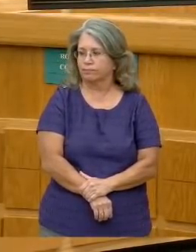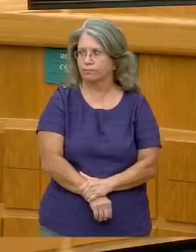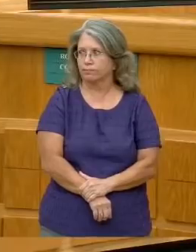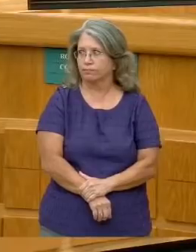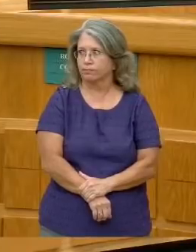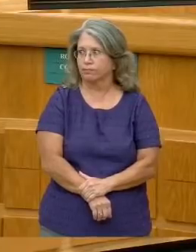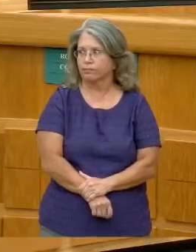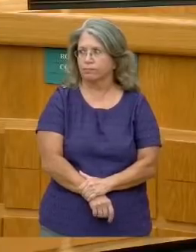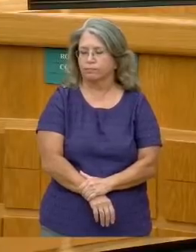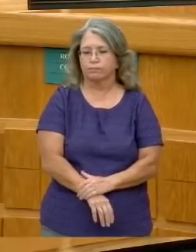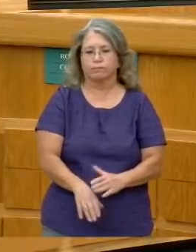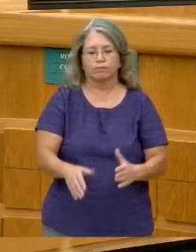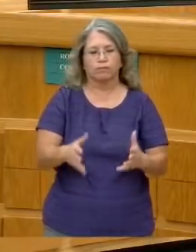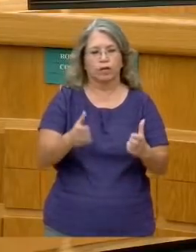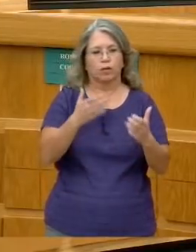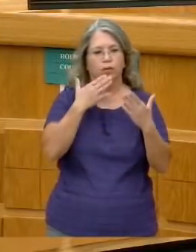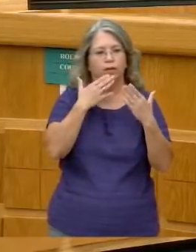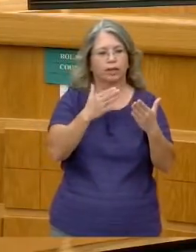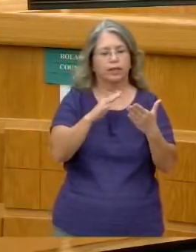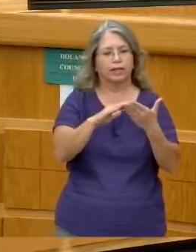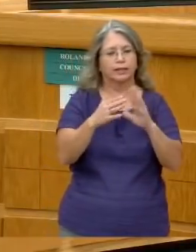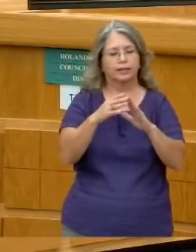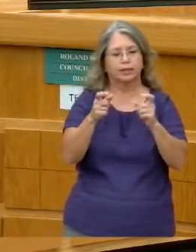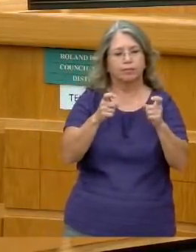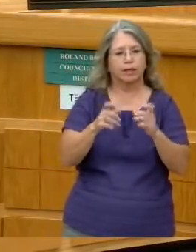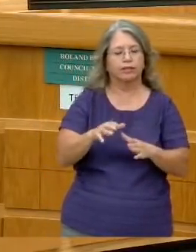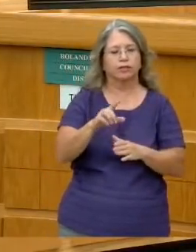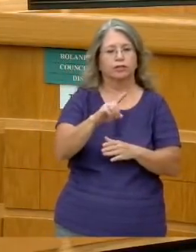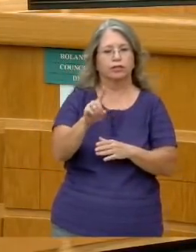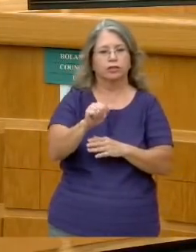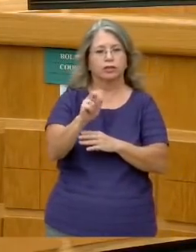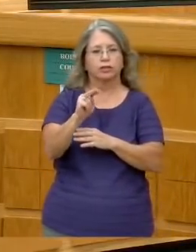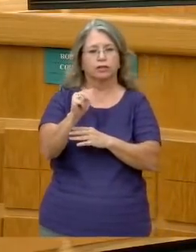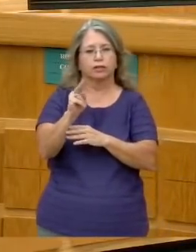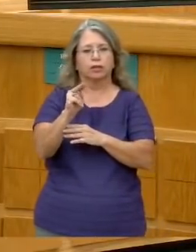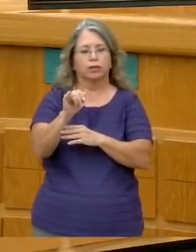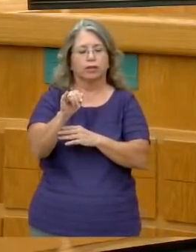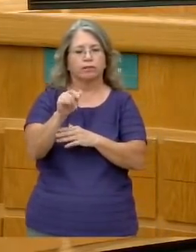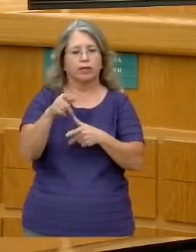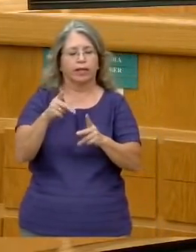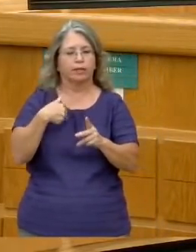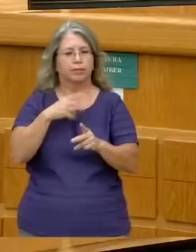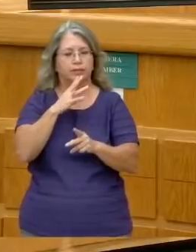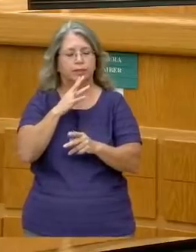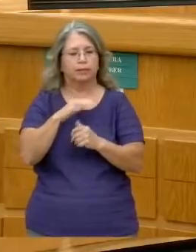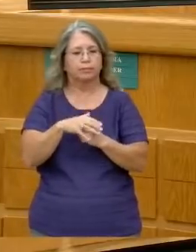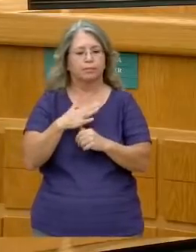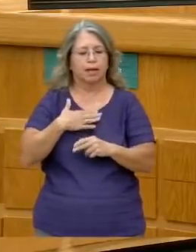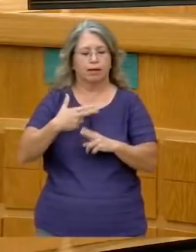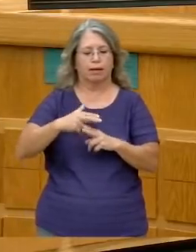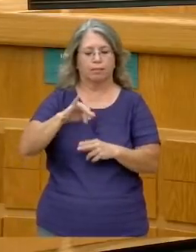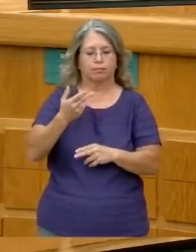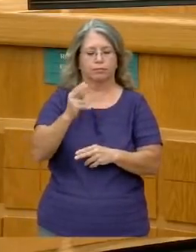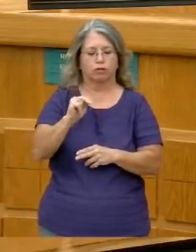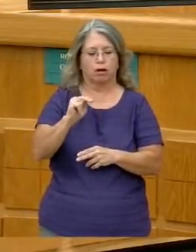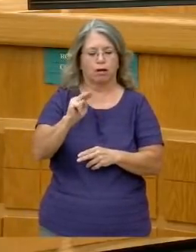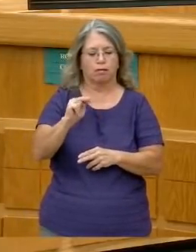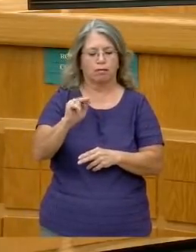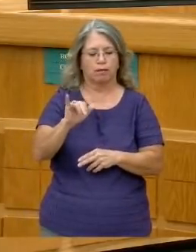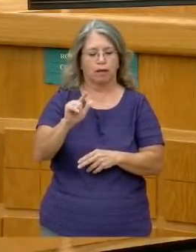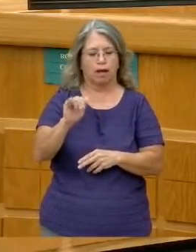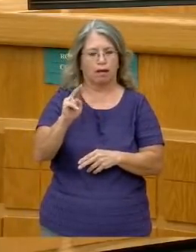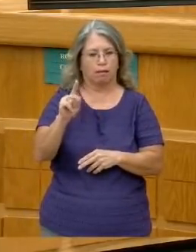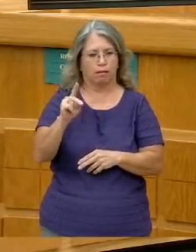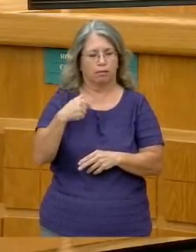I want to thank City Manager Zanoni for allowing me to speak here today. My name is John Hyland. I am the chief at the airport for the Public